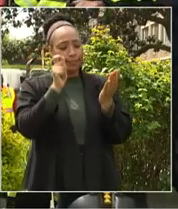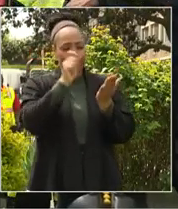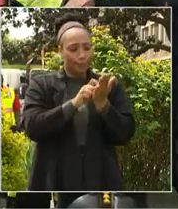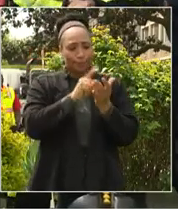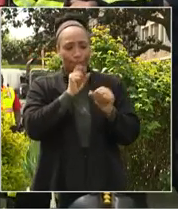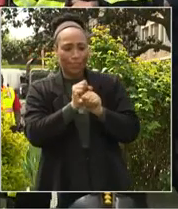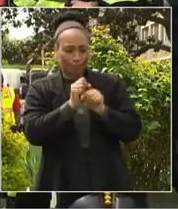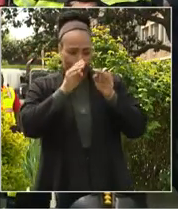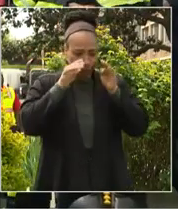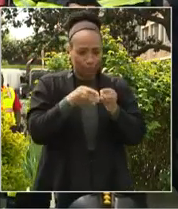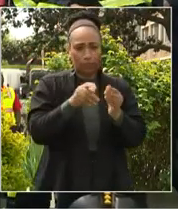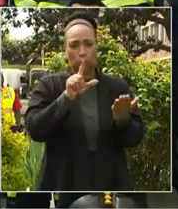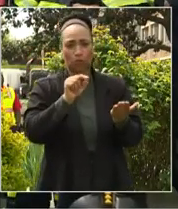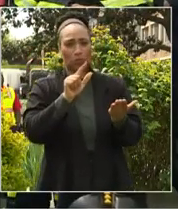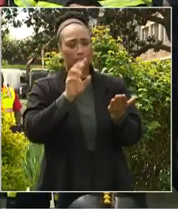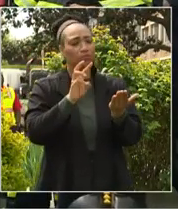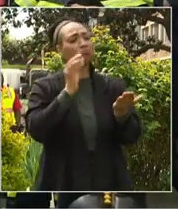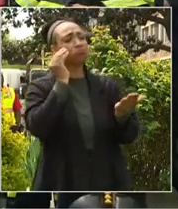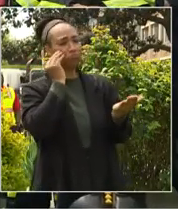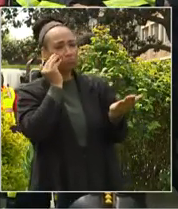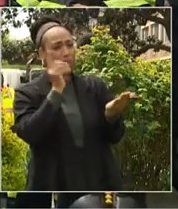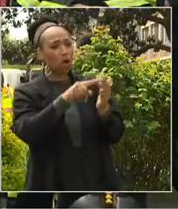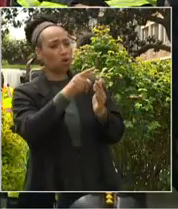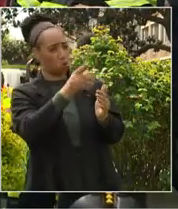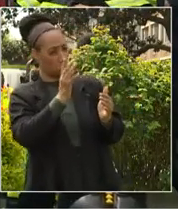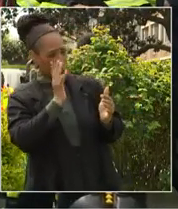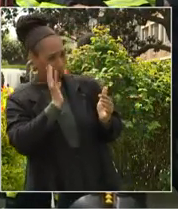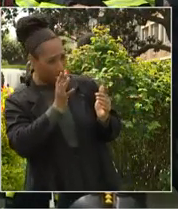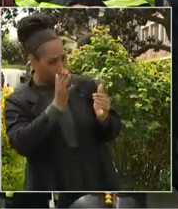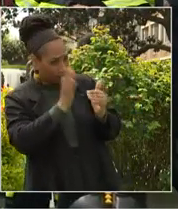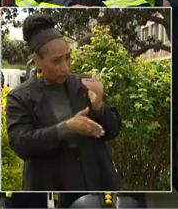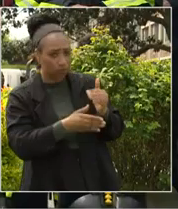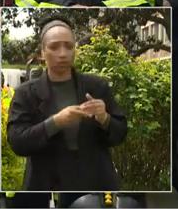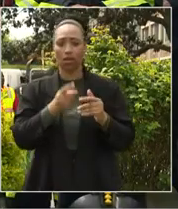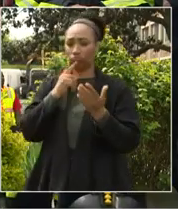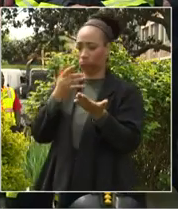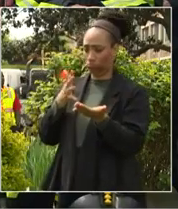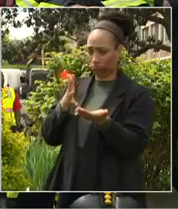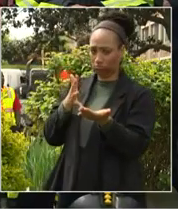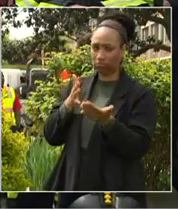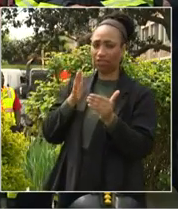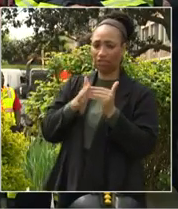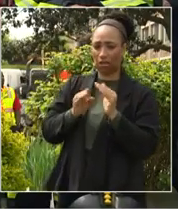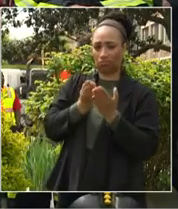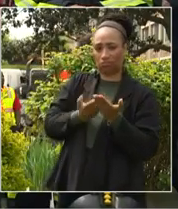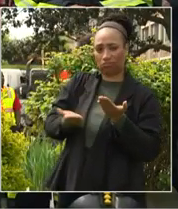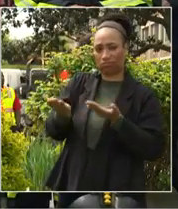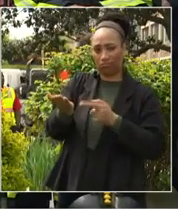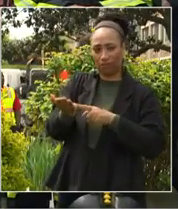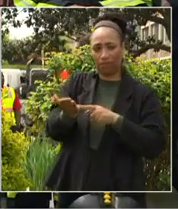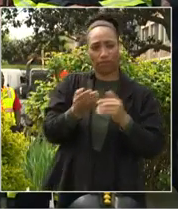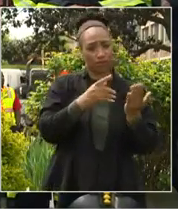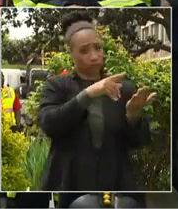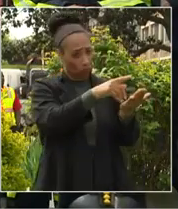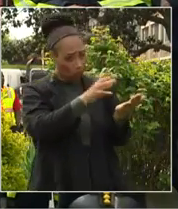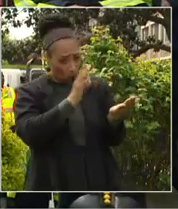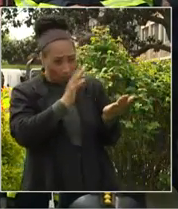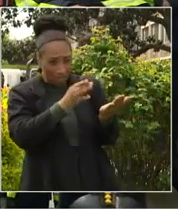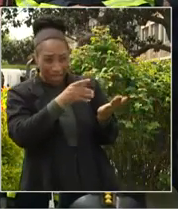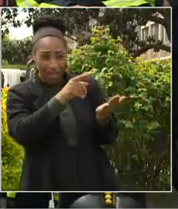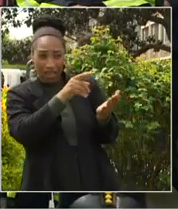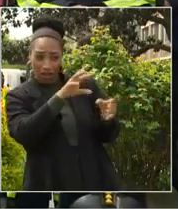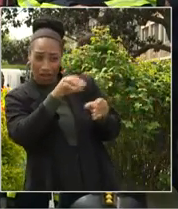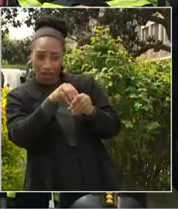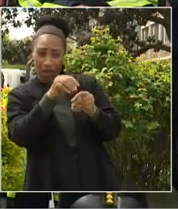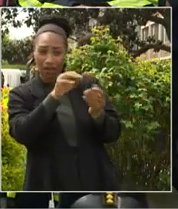And can I ask, does it include funding for a stadium, for an NFL stadium? One thing, Mark, in deciding how